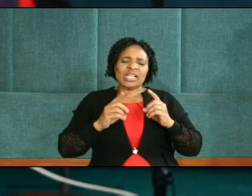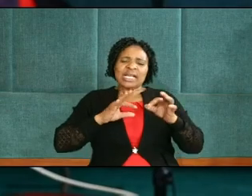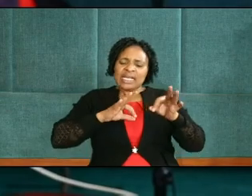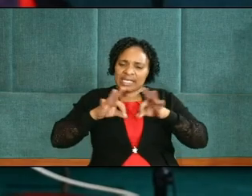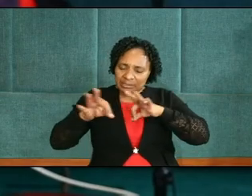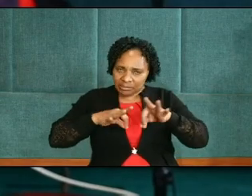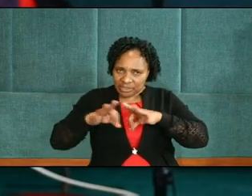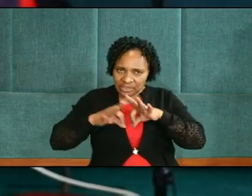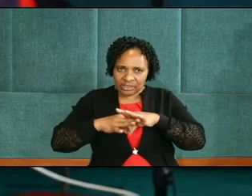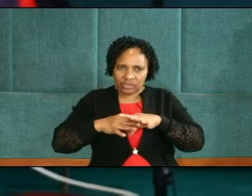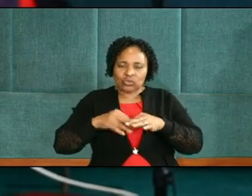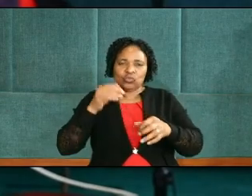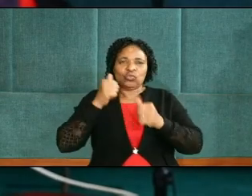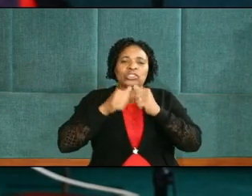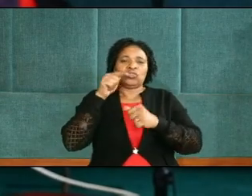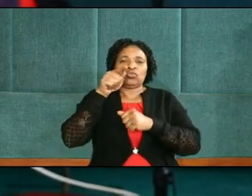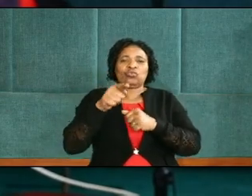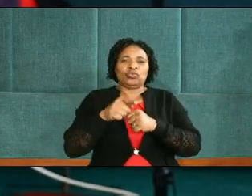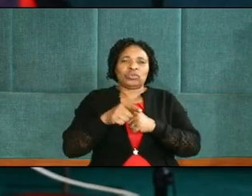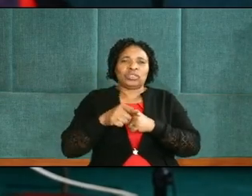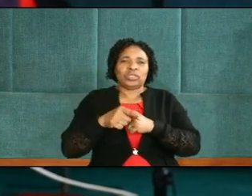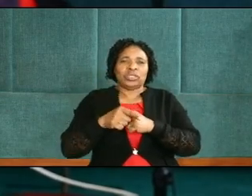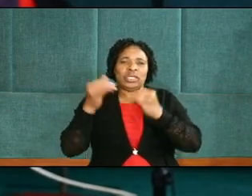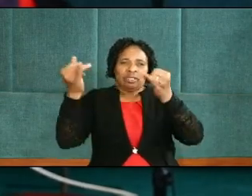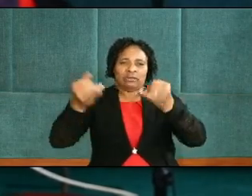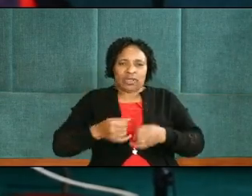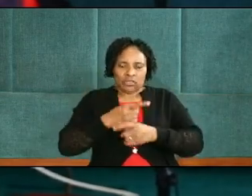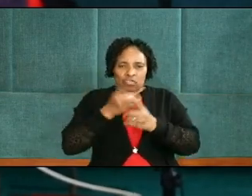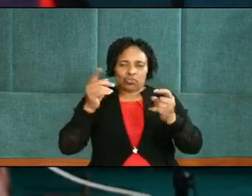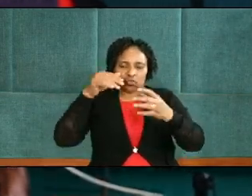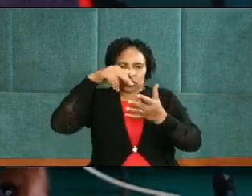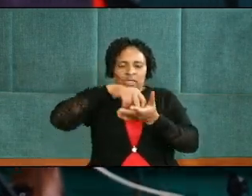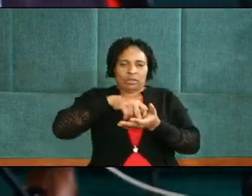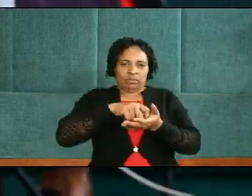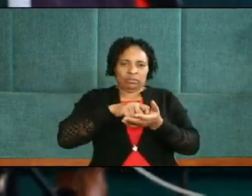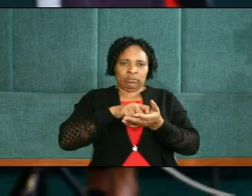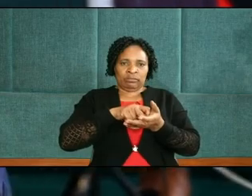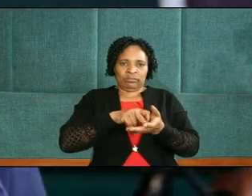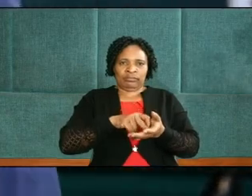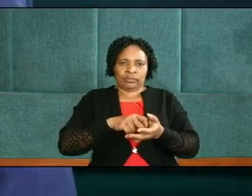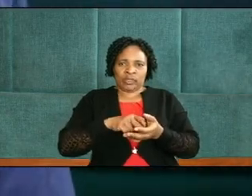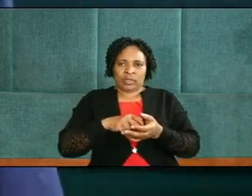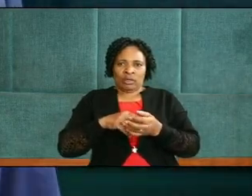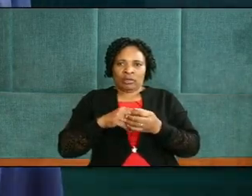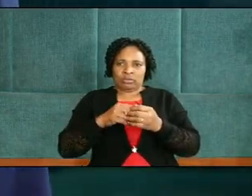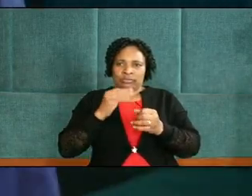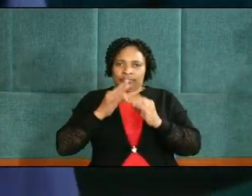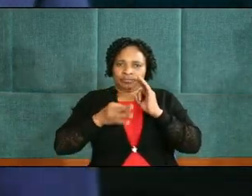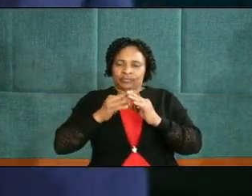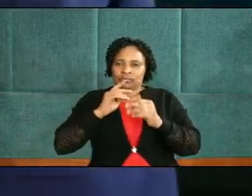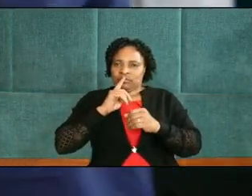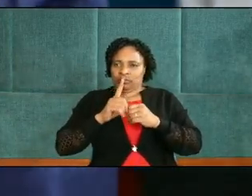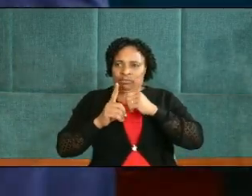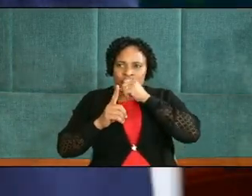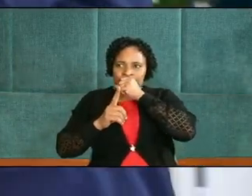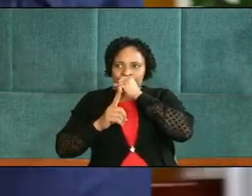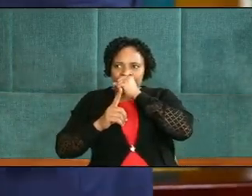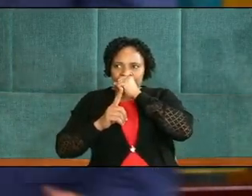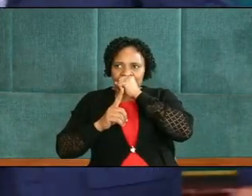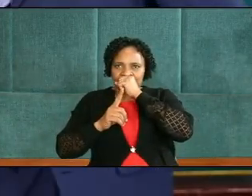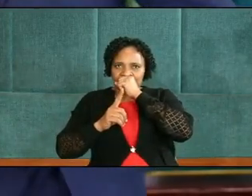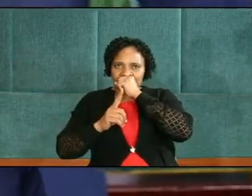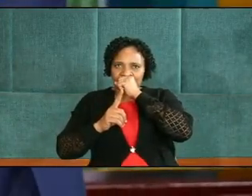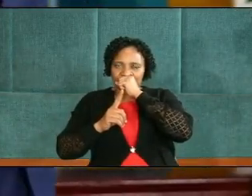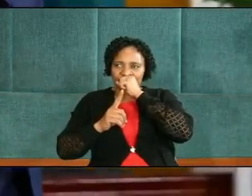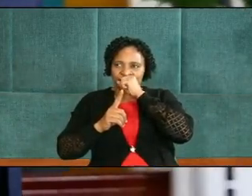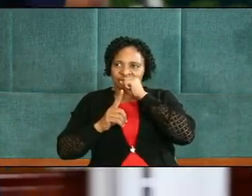describes you, may I invite you to stand with me. Not too sure you have it. Not too sure you